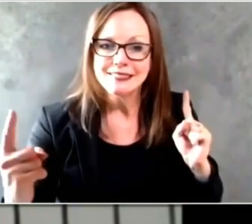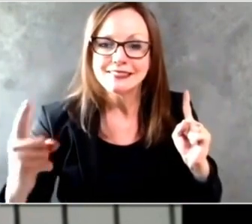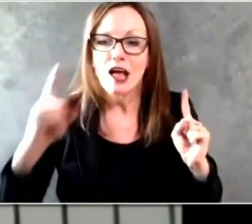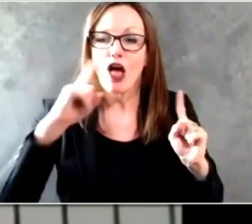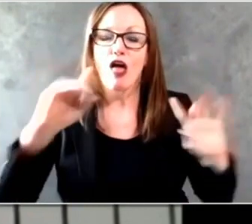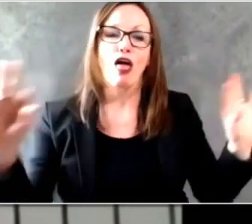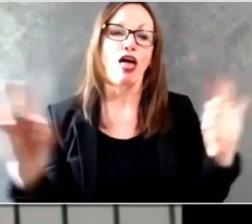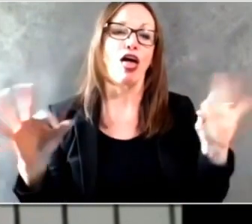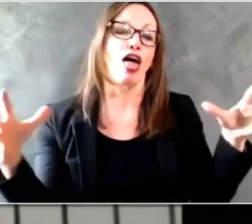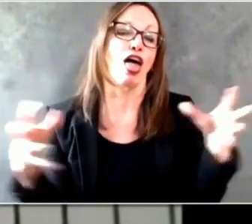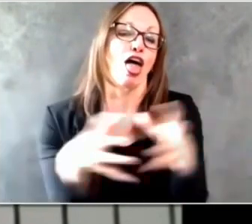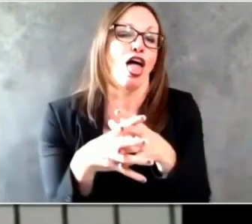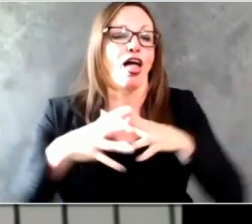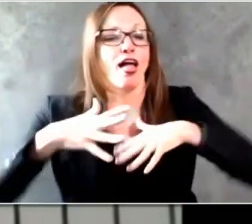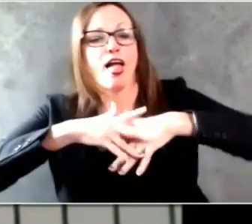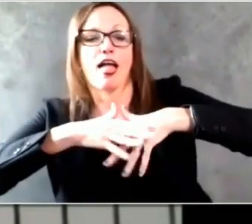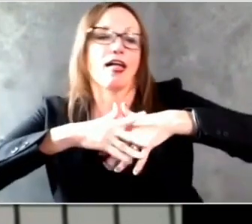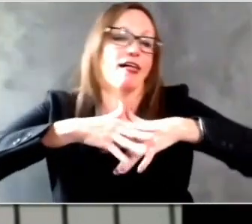please maintain that distance.